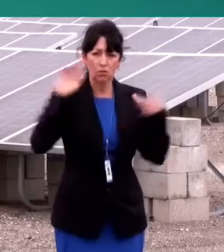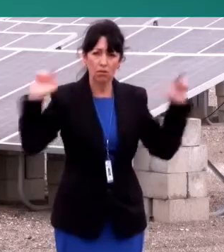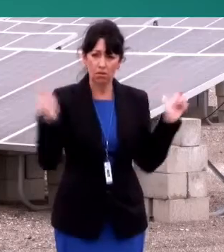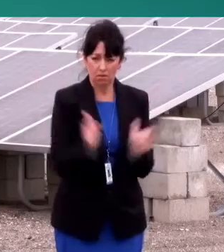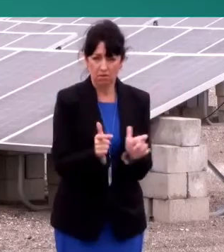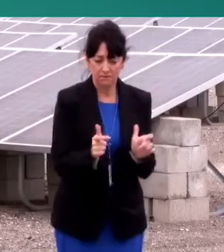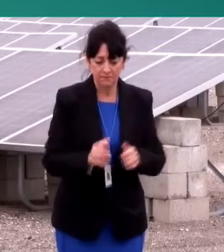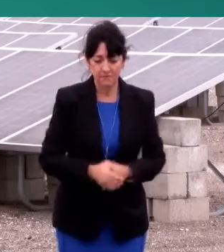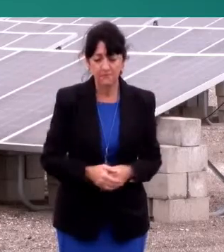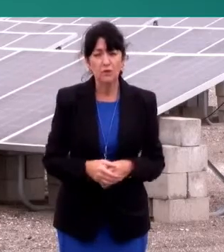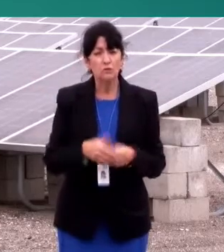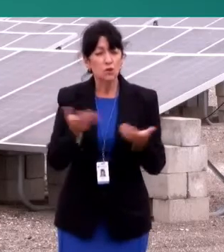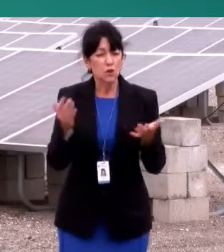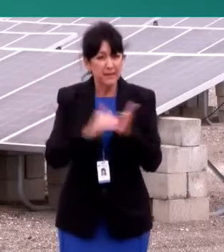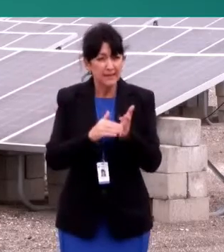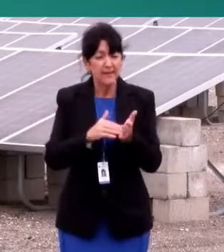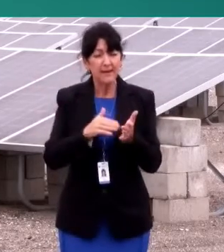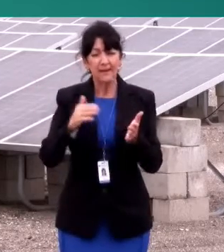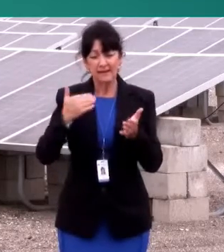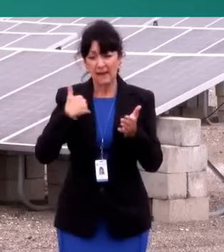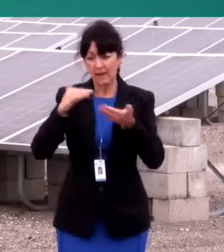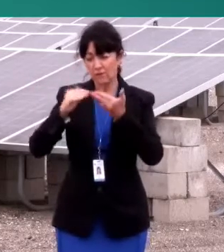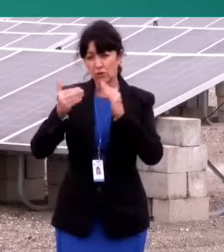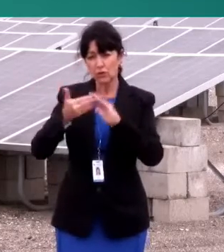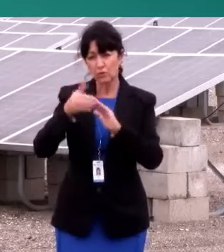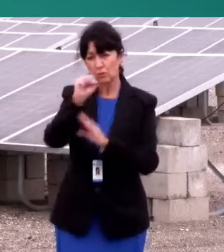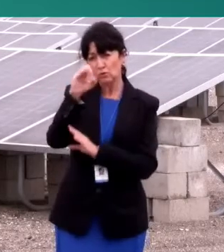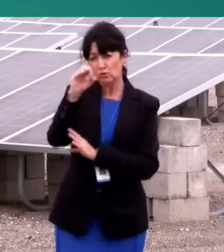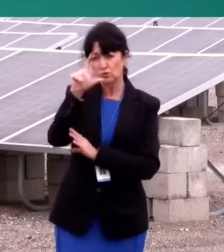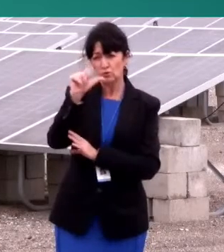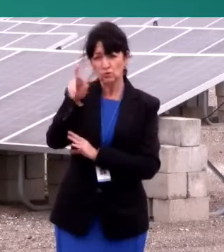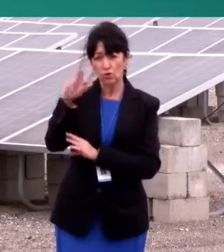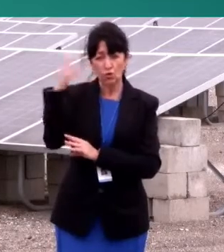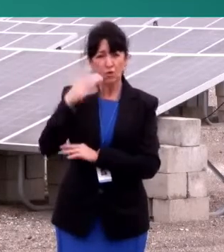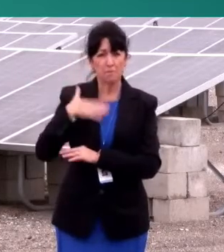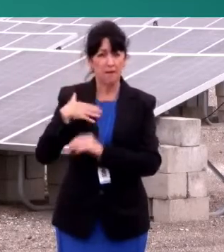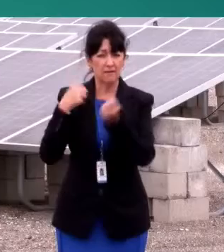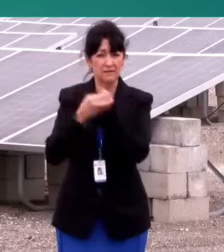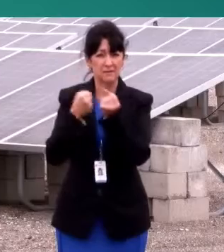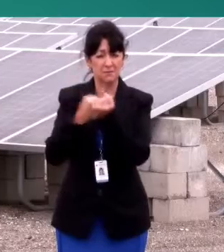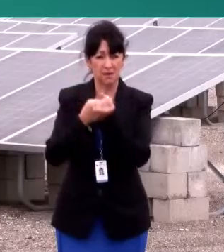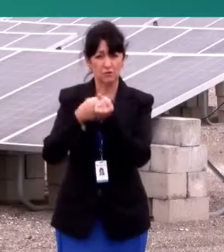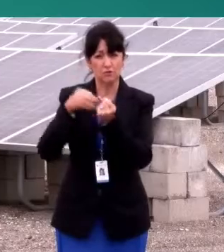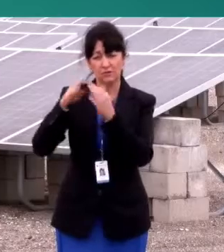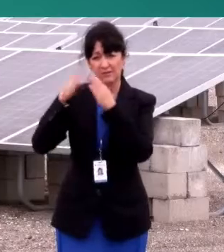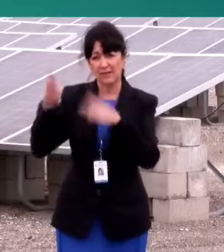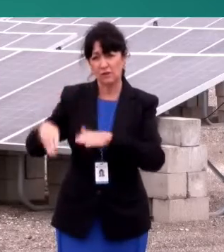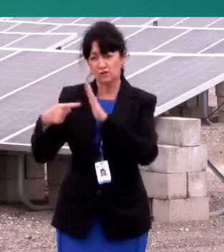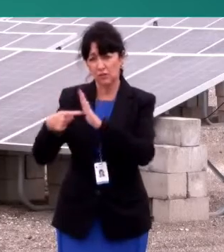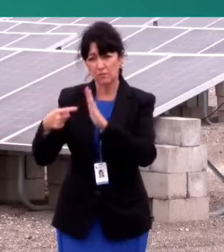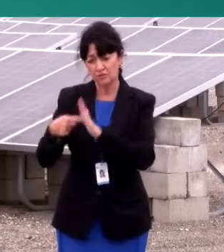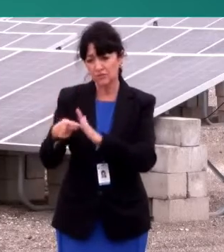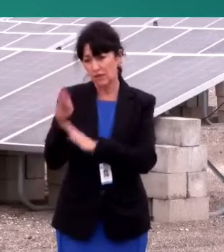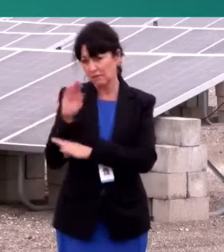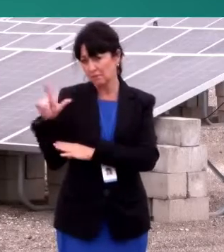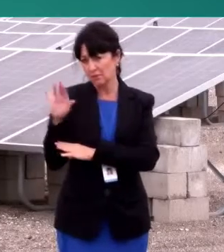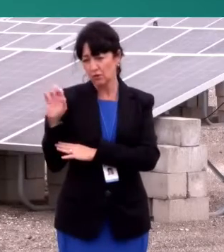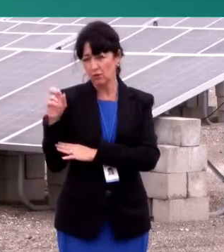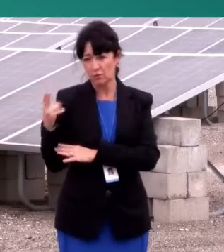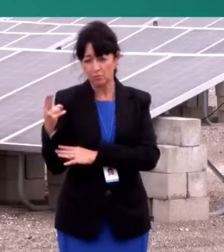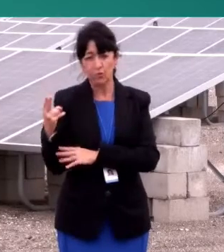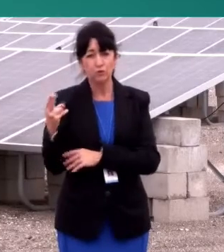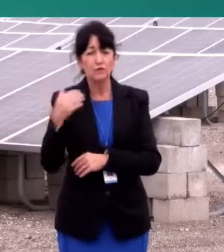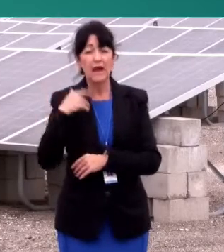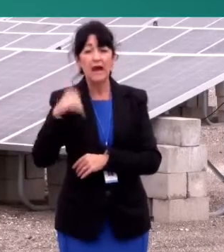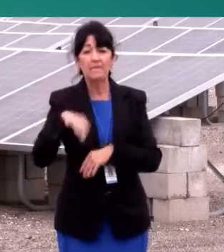solar. My sponsor in the House being Representative Bill Bush. We have the balloon